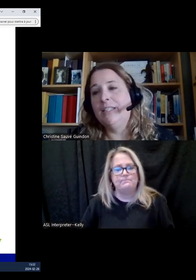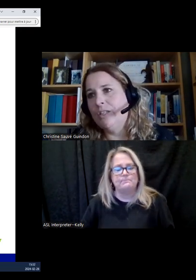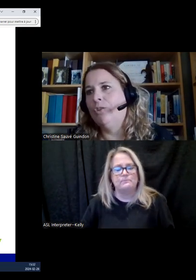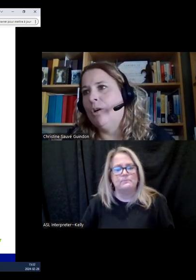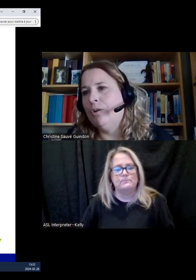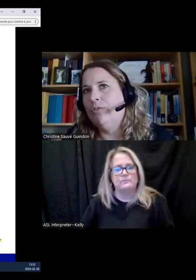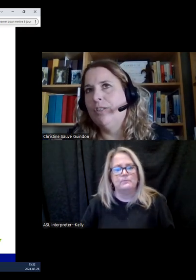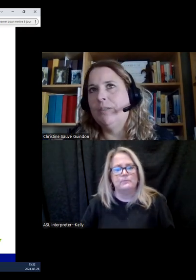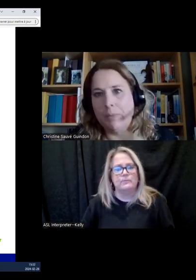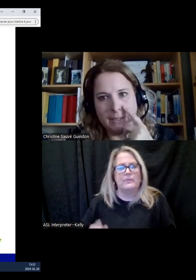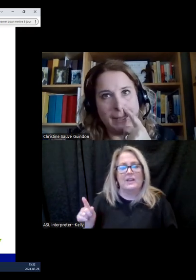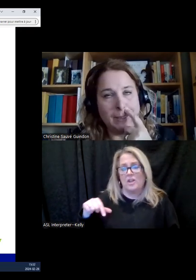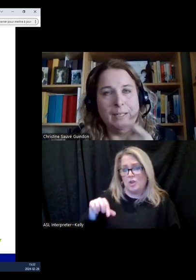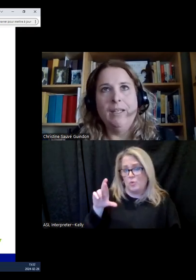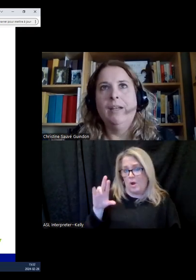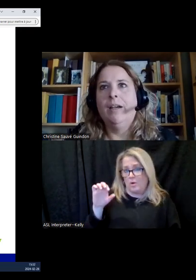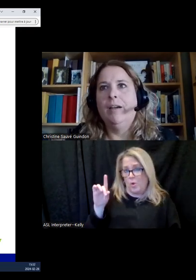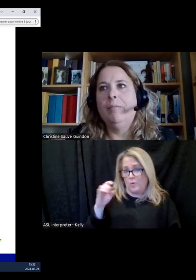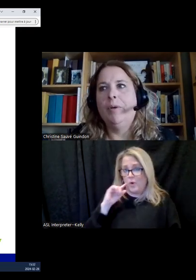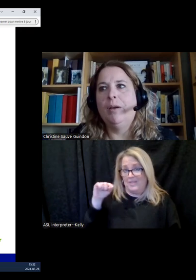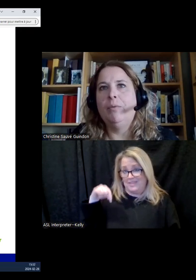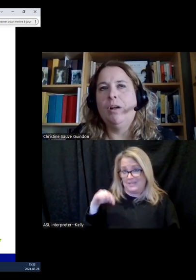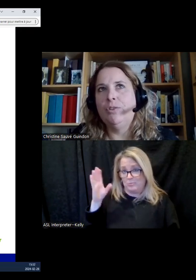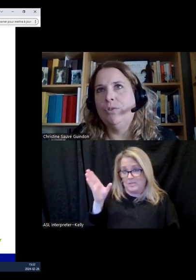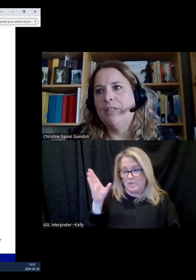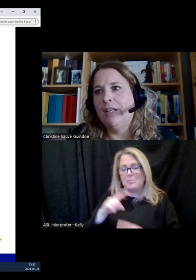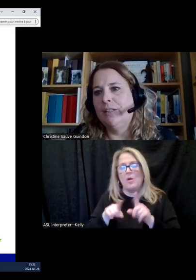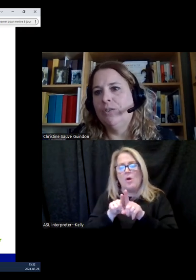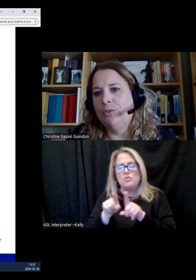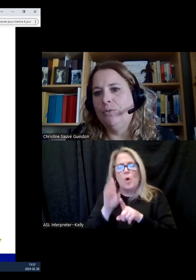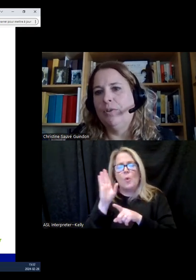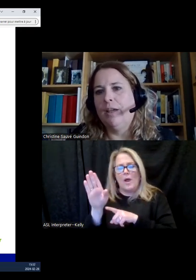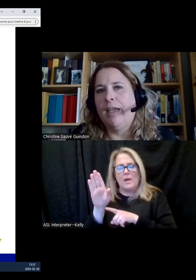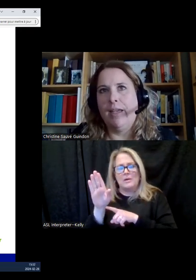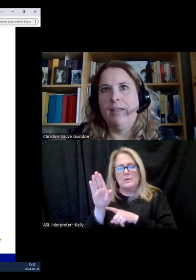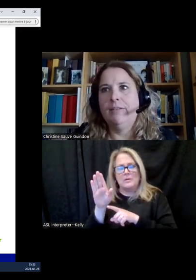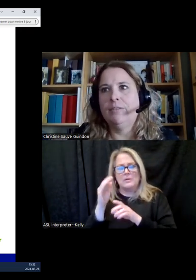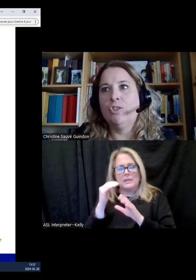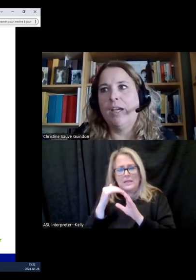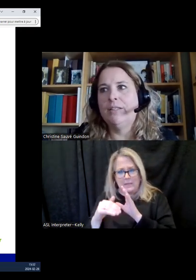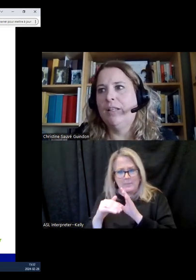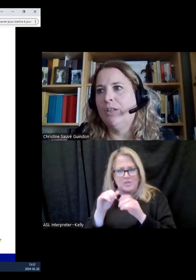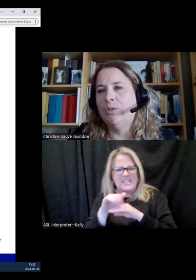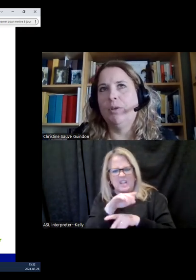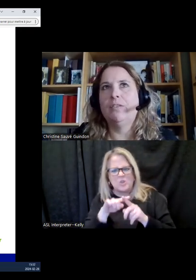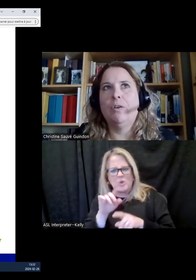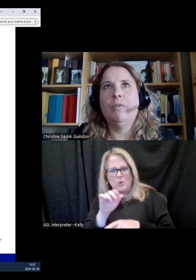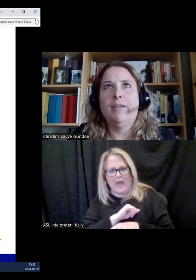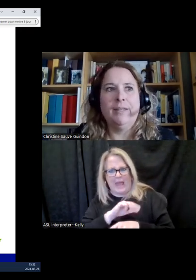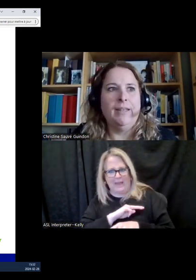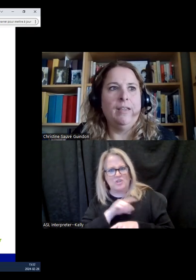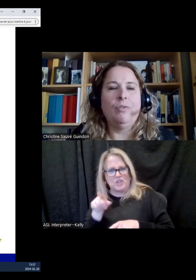And this is a QR code for this presentation, but I will also send it to Anne. She has a link to it.